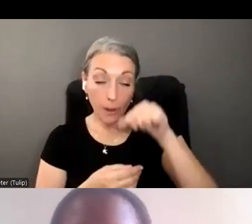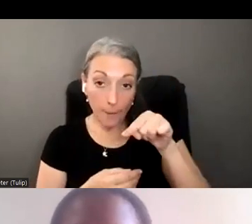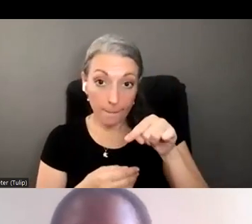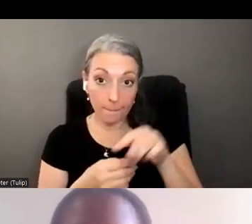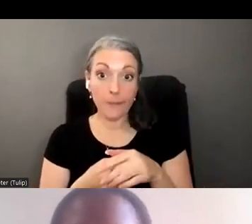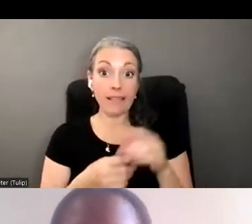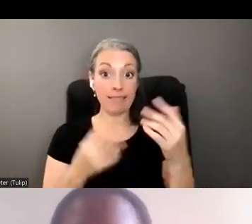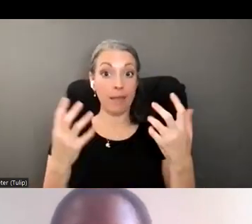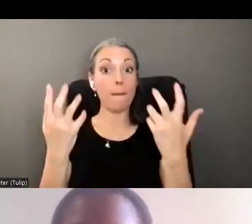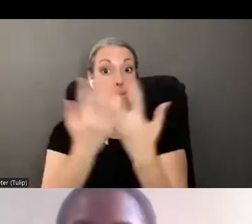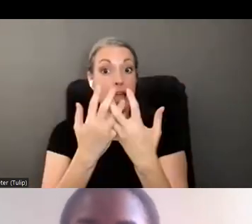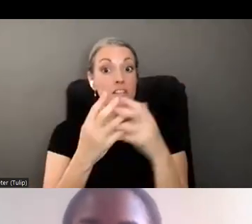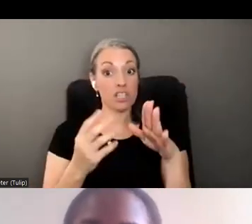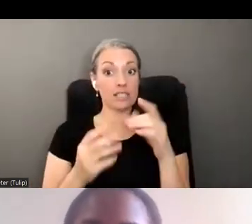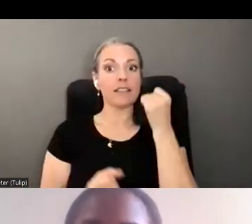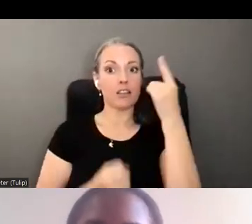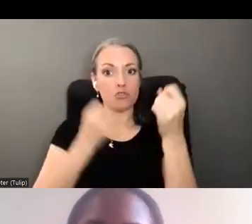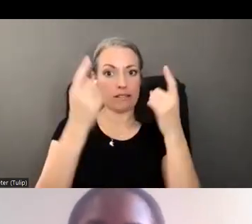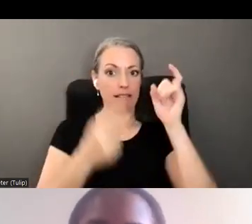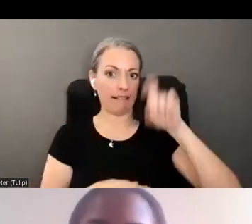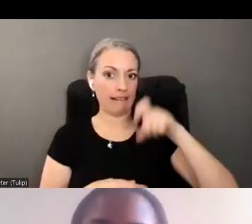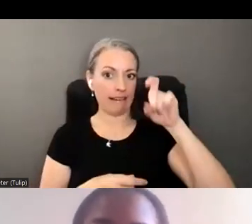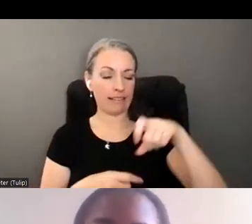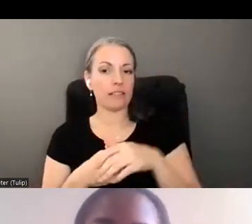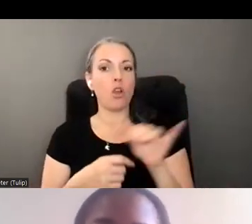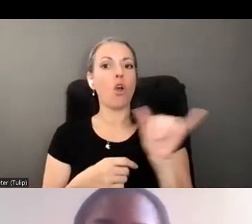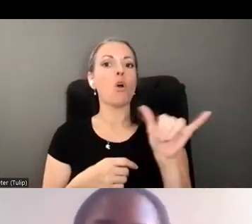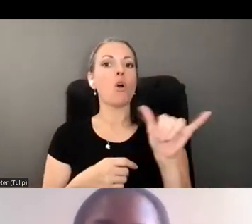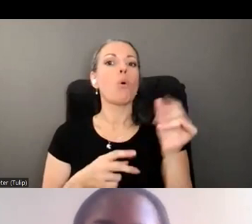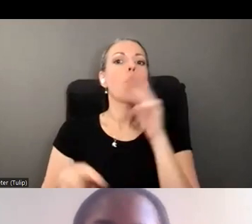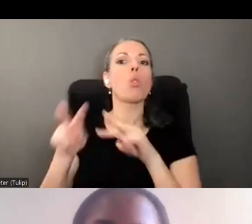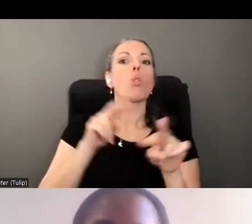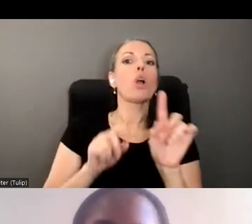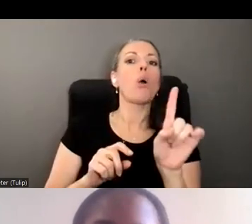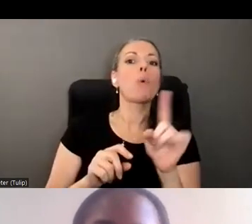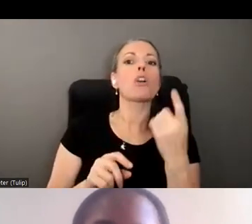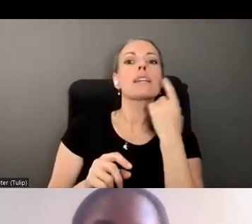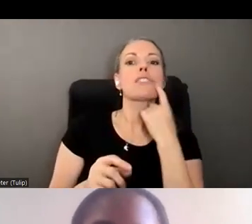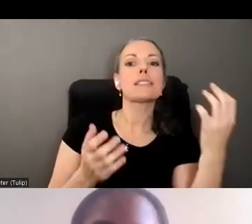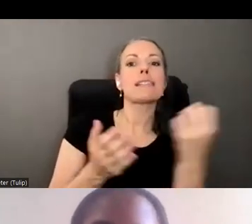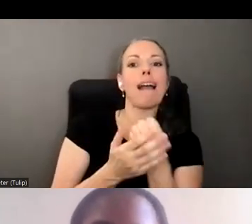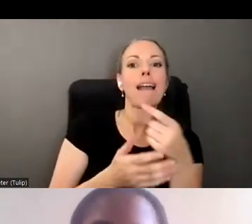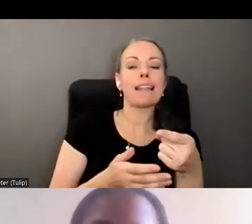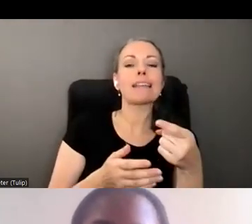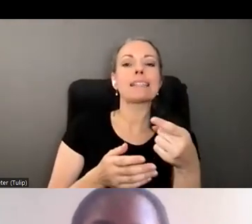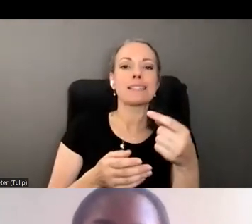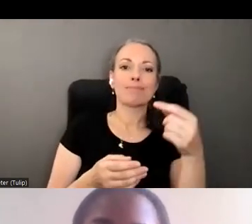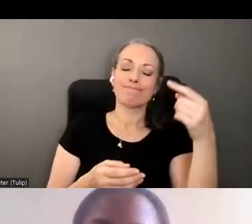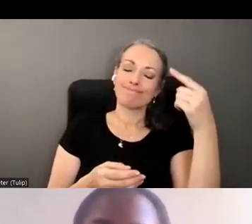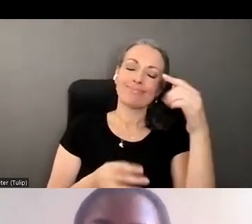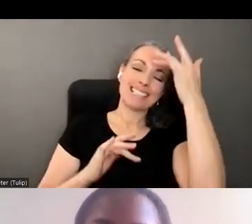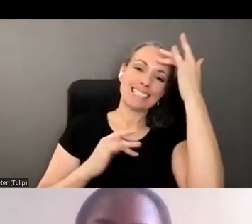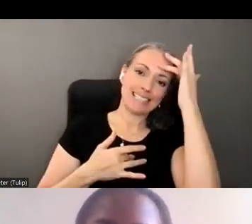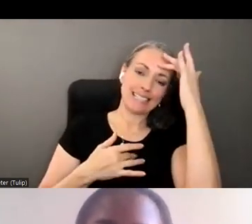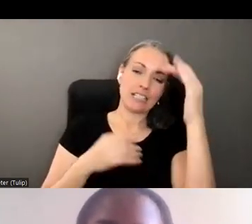meet his comprehension needs. Also, in terms of looking at where he just received his diagnosis, looking